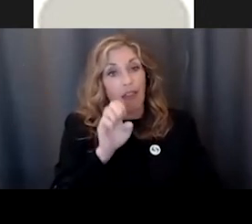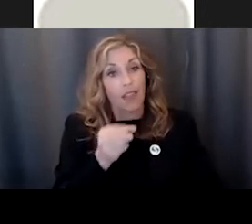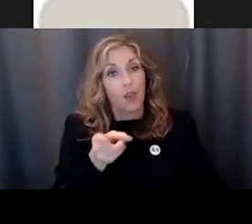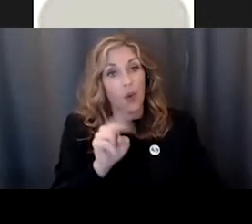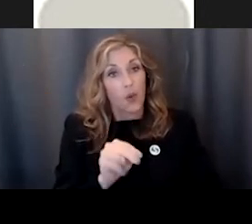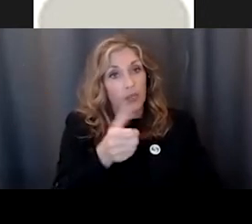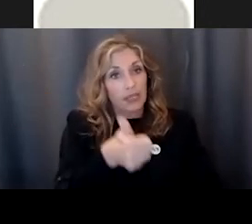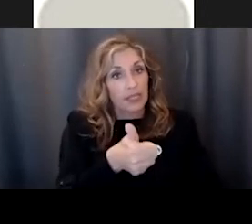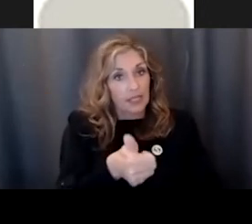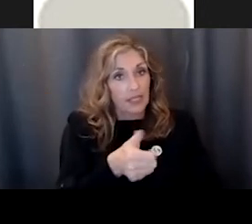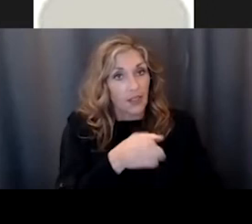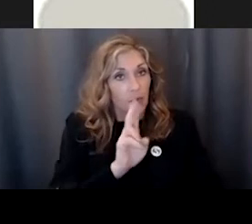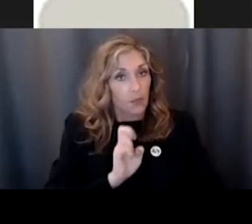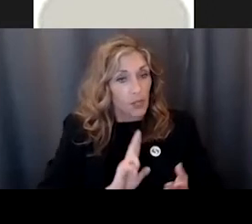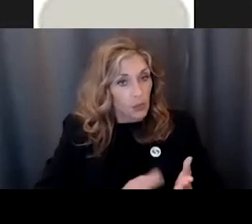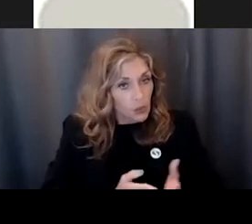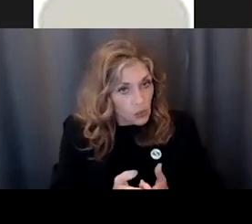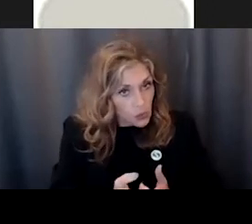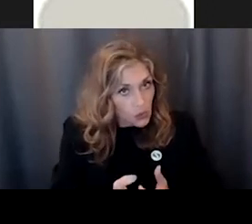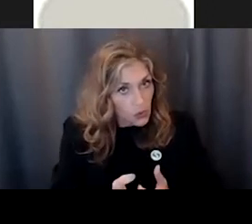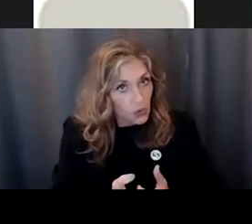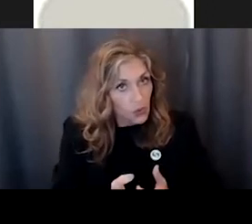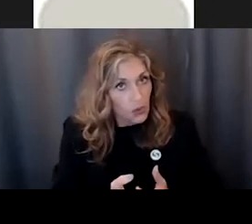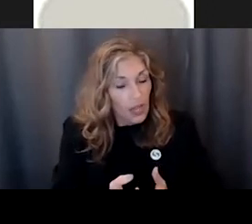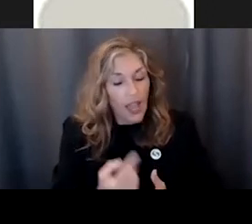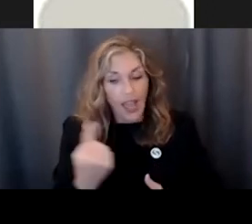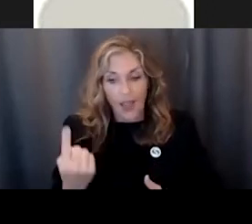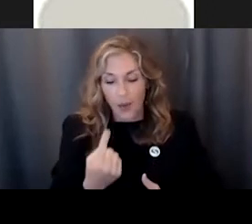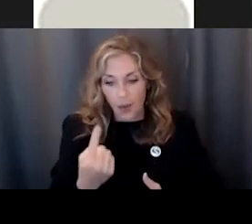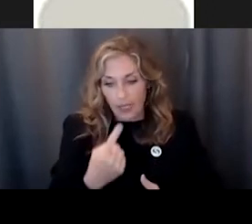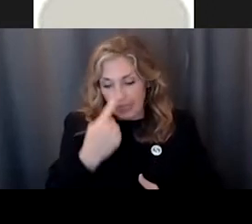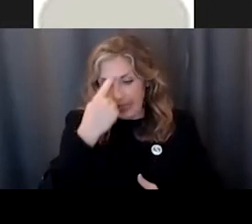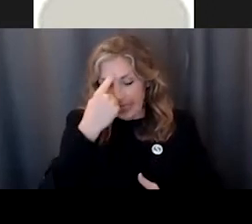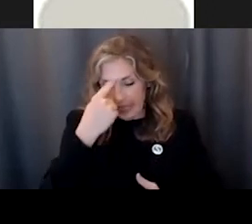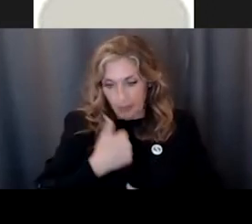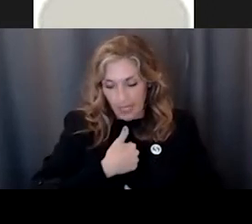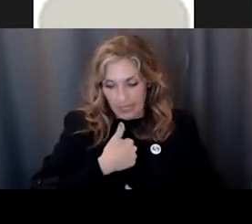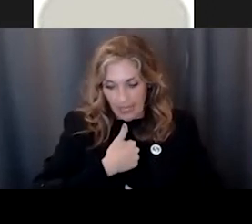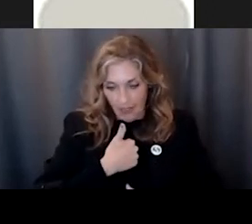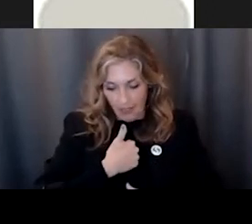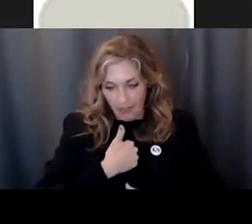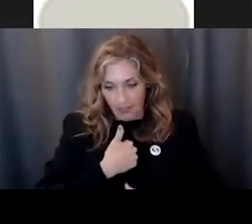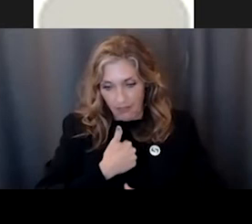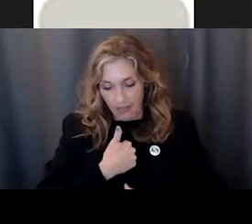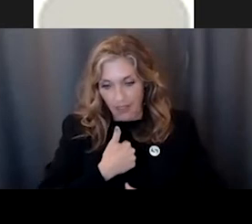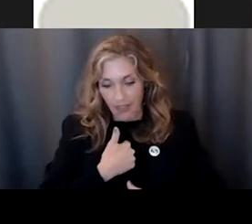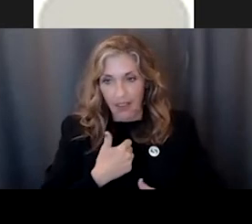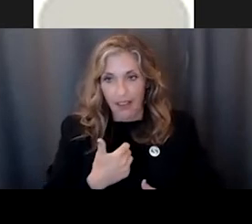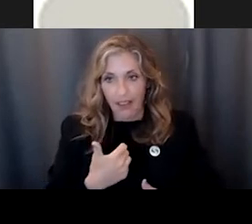I often say that, think that to myself, and might say that to others. But I think,